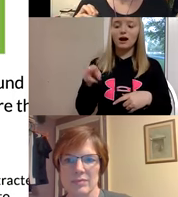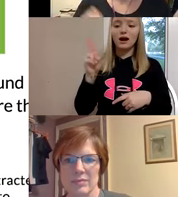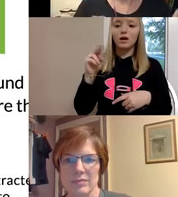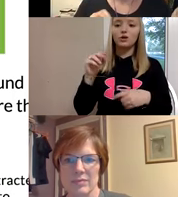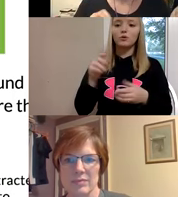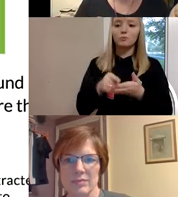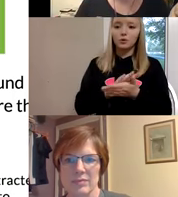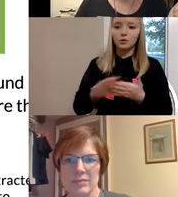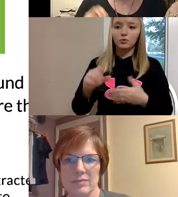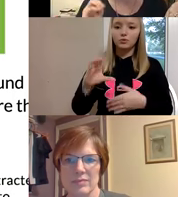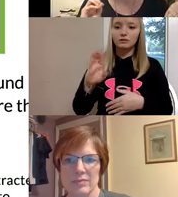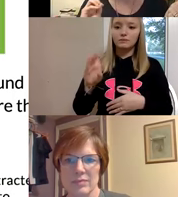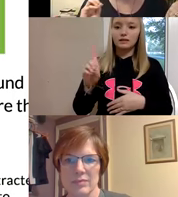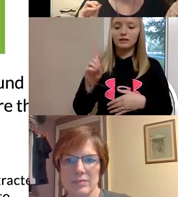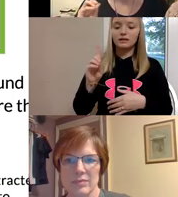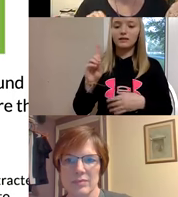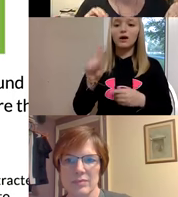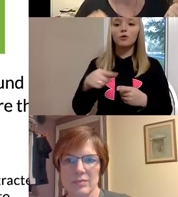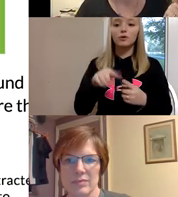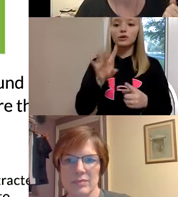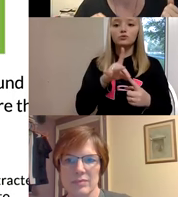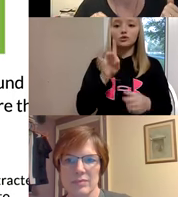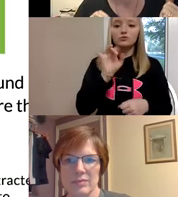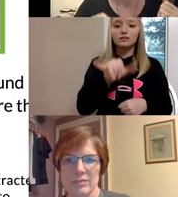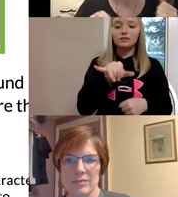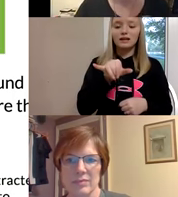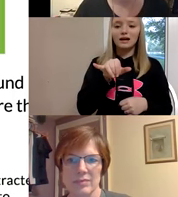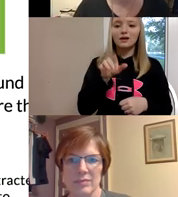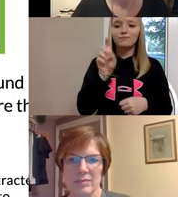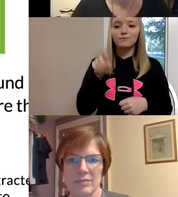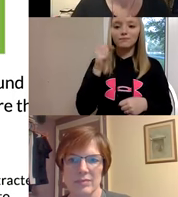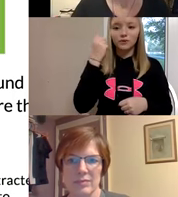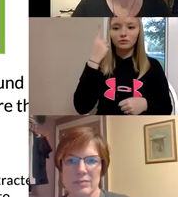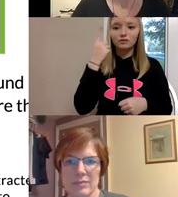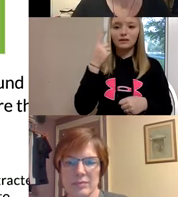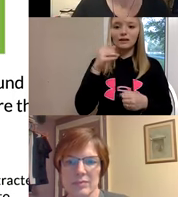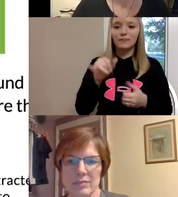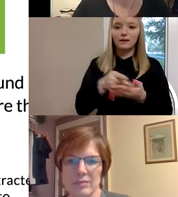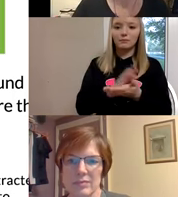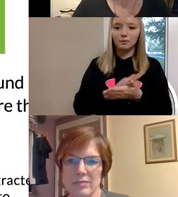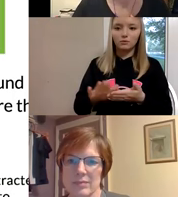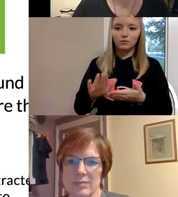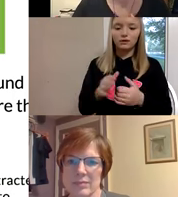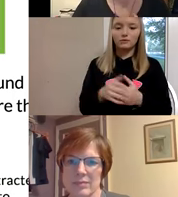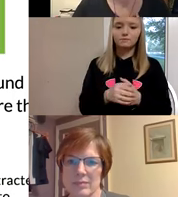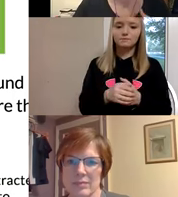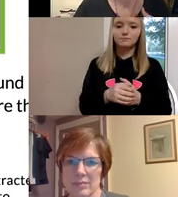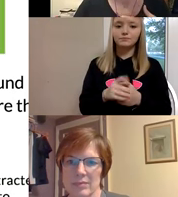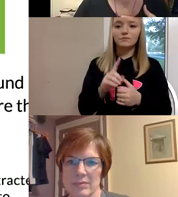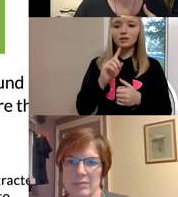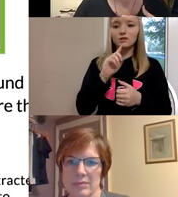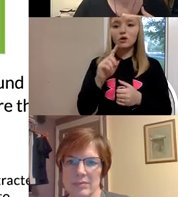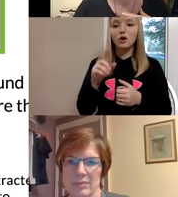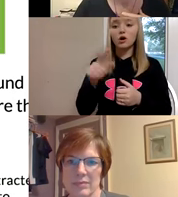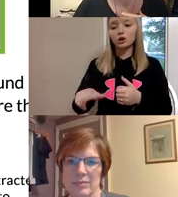when choosing an isolate, it is very imperative to verify purity. So there are lower purity options that